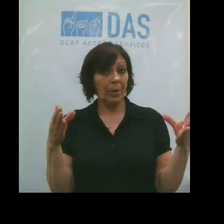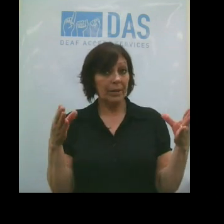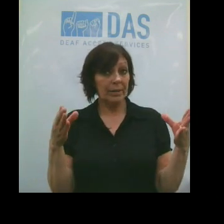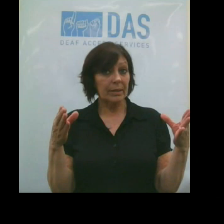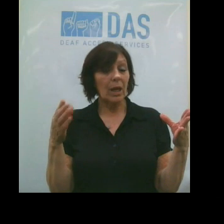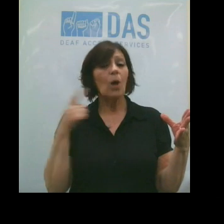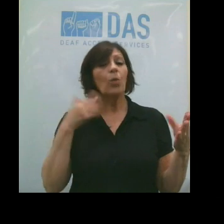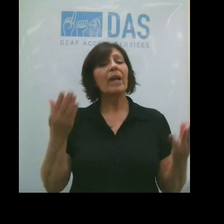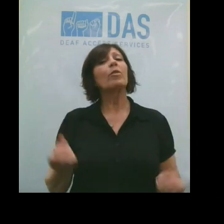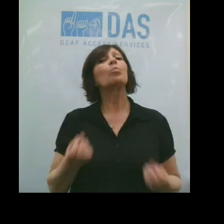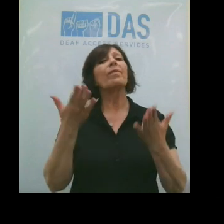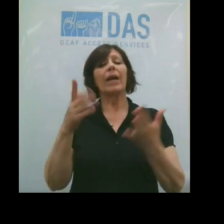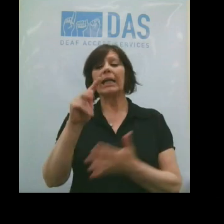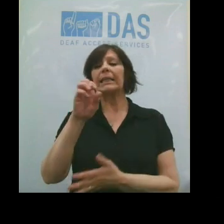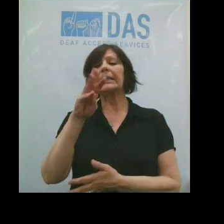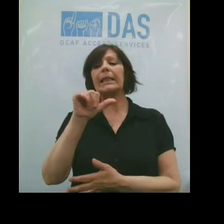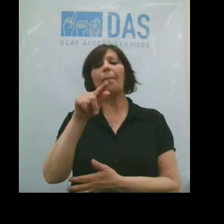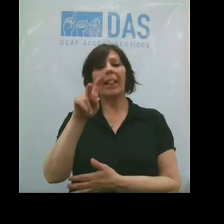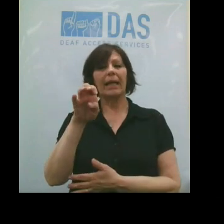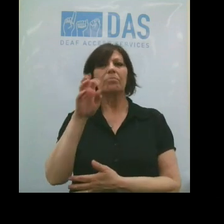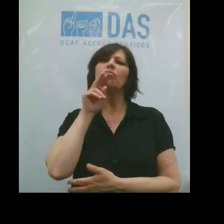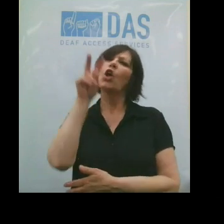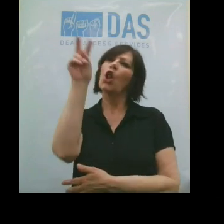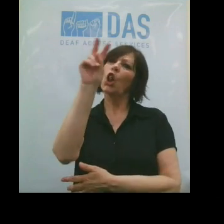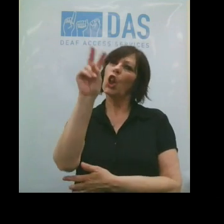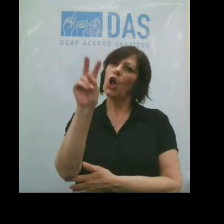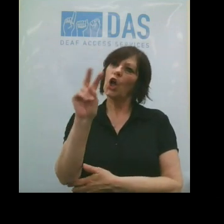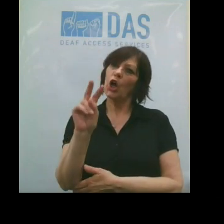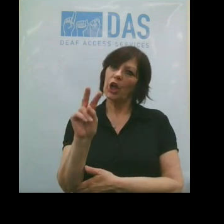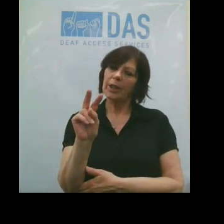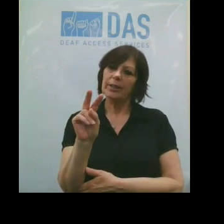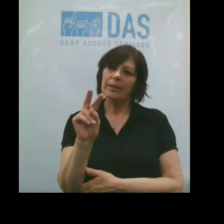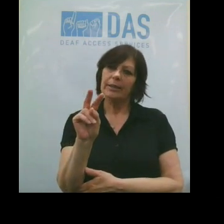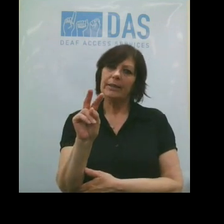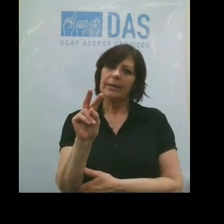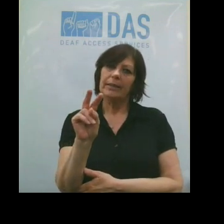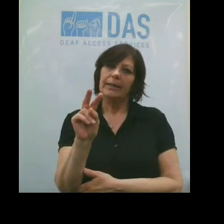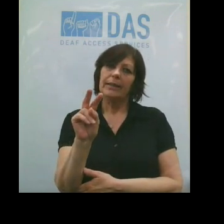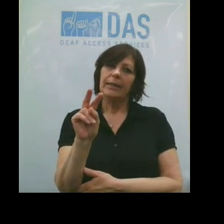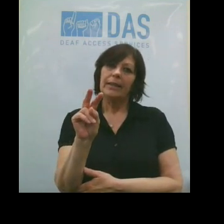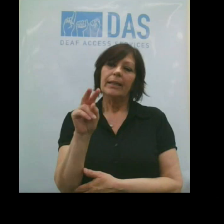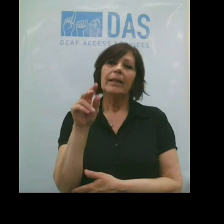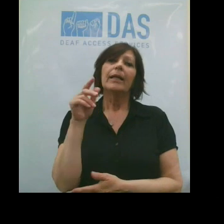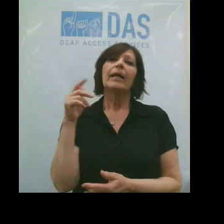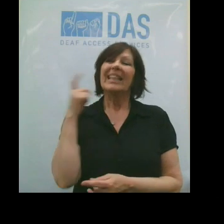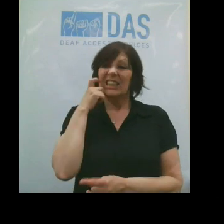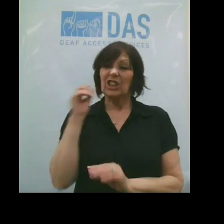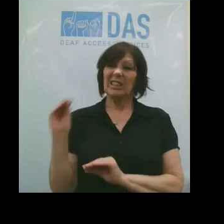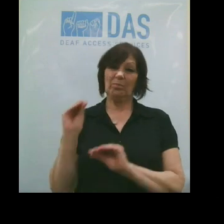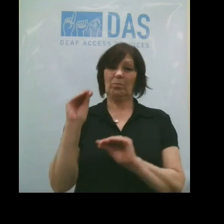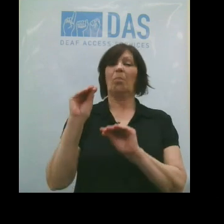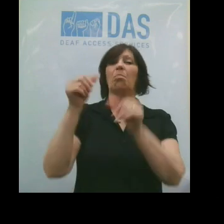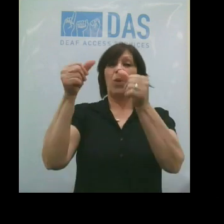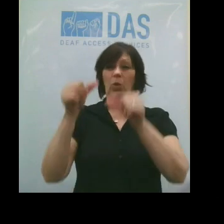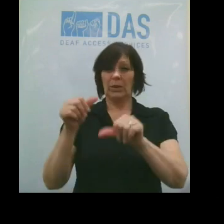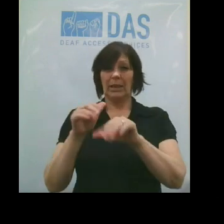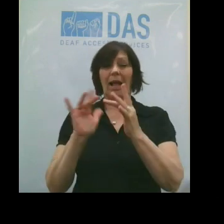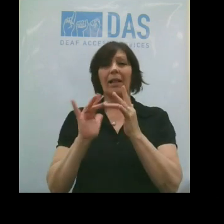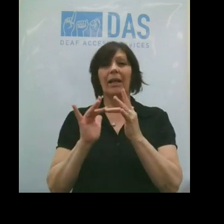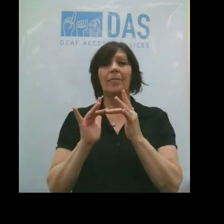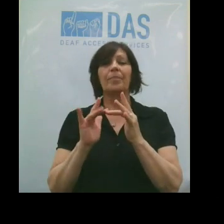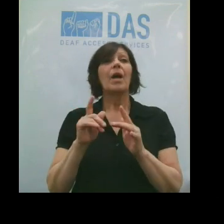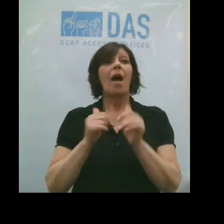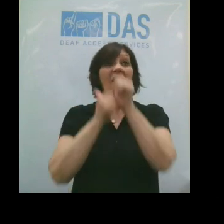has provided. I requested them to put a template up about a week ago. They have been putting the templates up, or they just put the template up for the first time. You do not